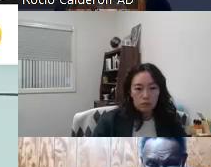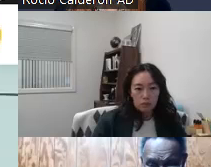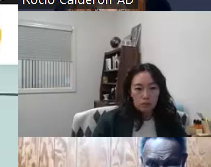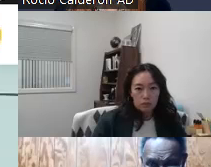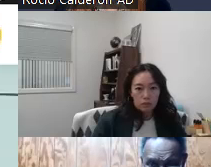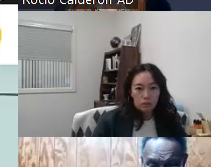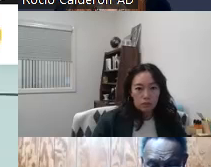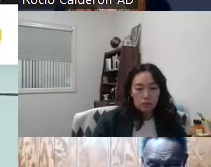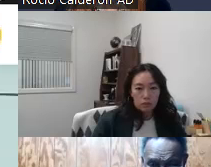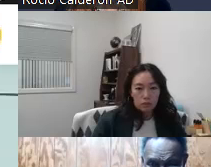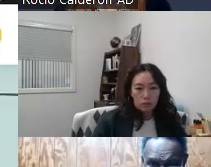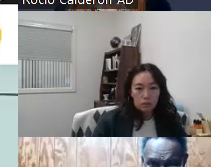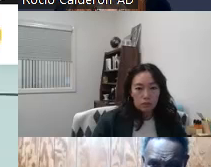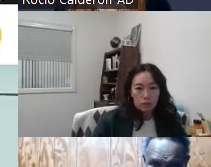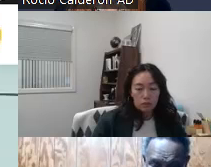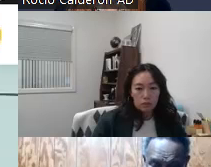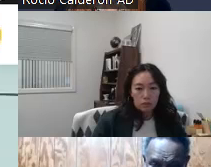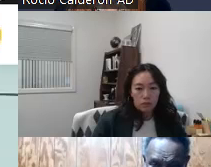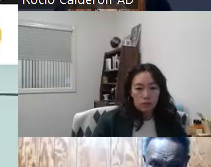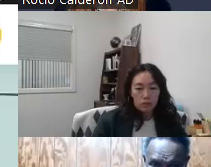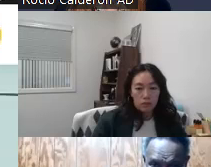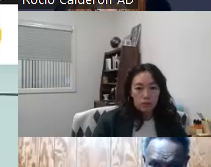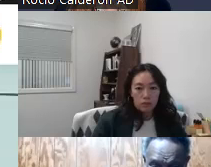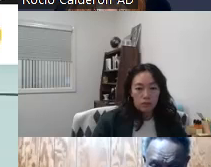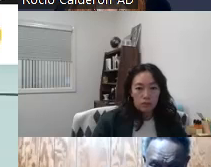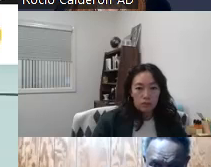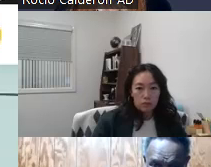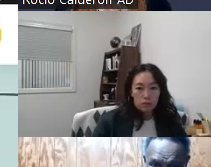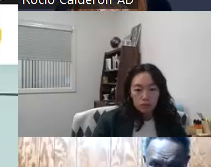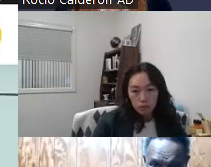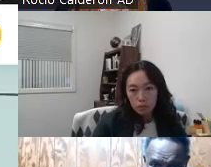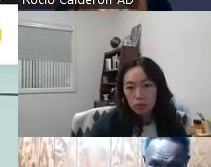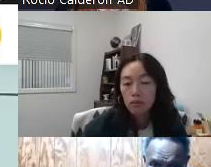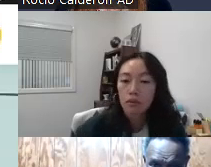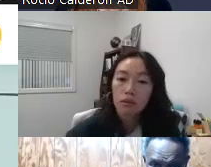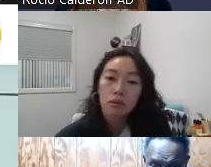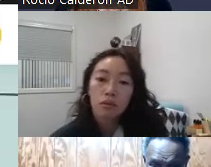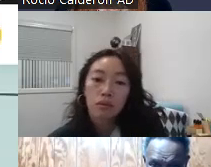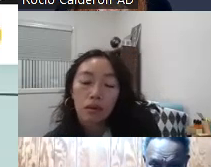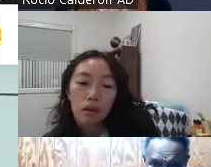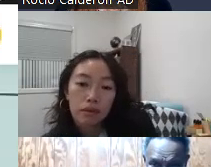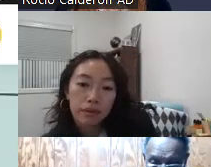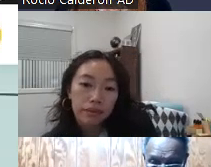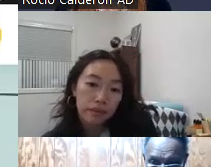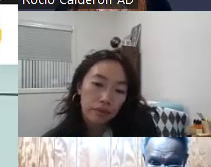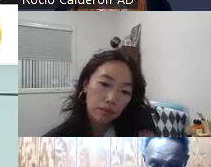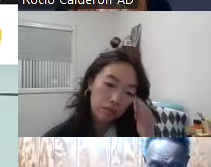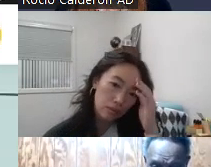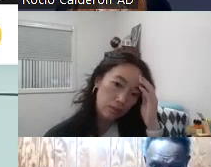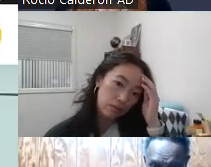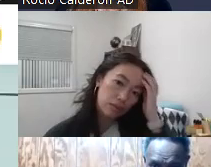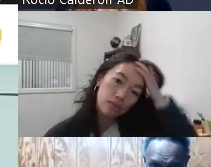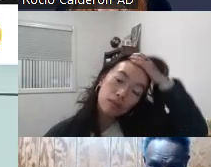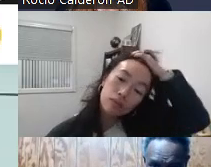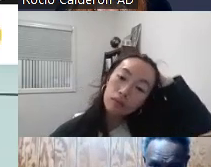is that the Air District can maybe facilitate some informational sessions about some of the incentive programs so that the CSC